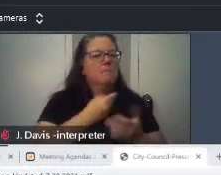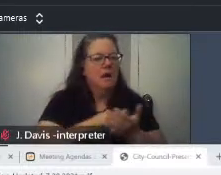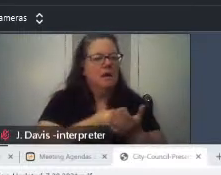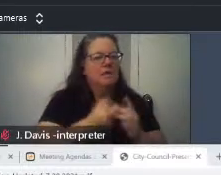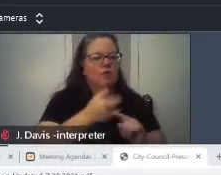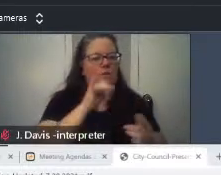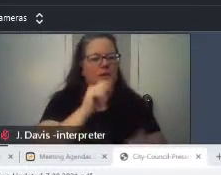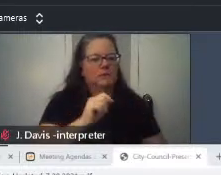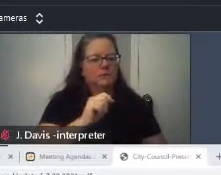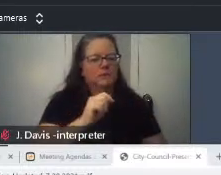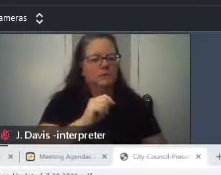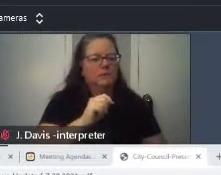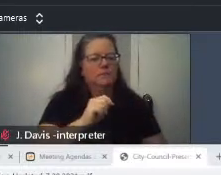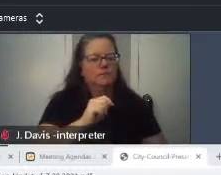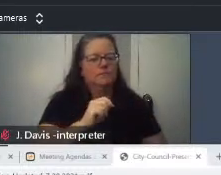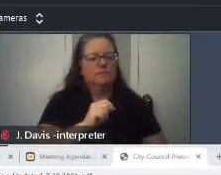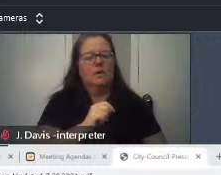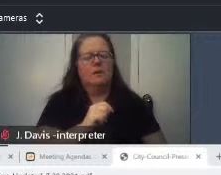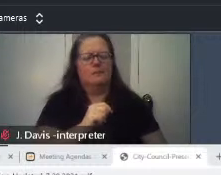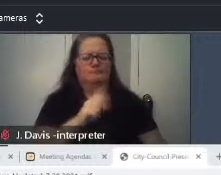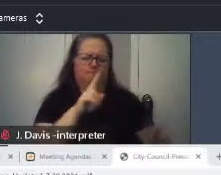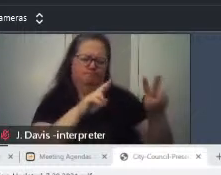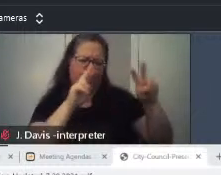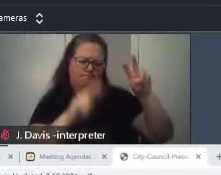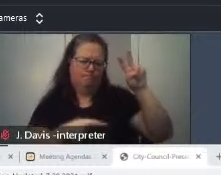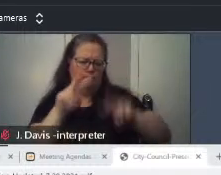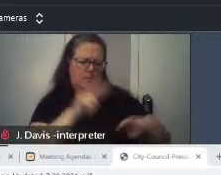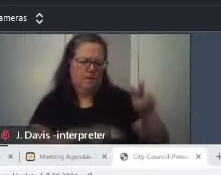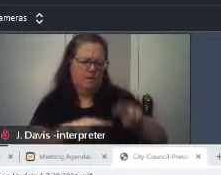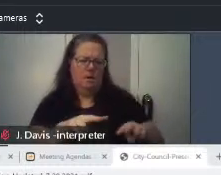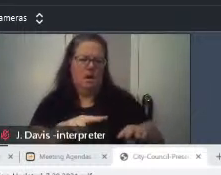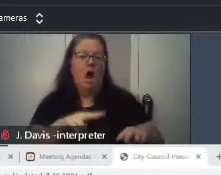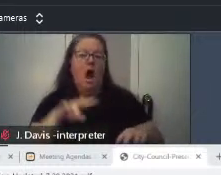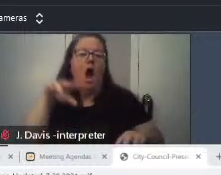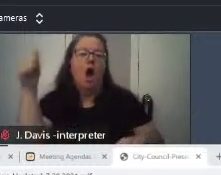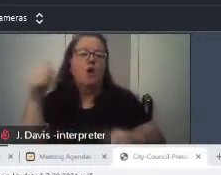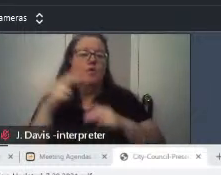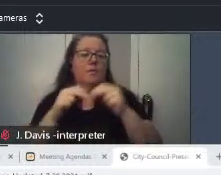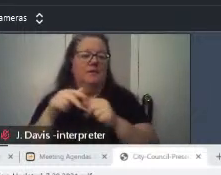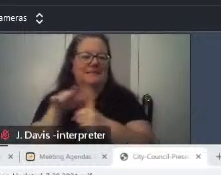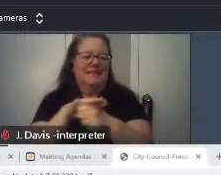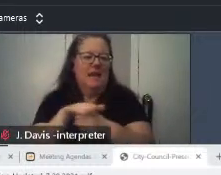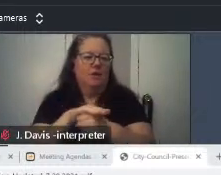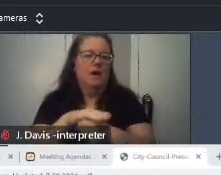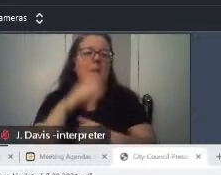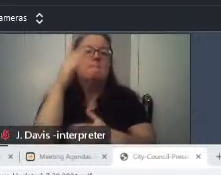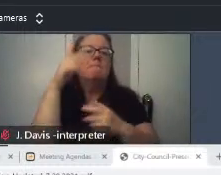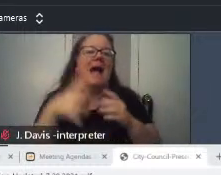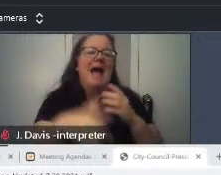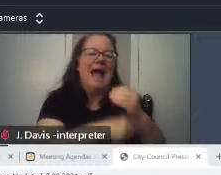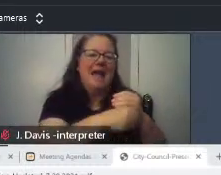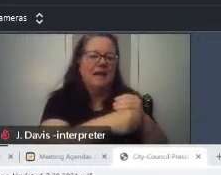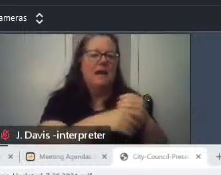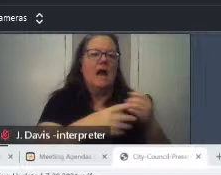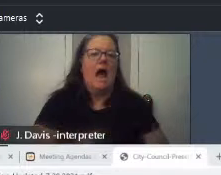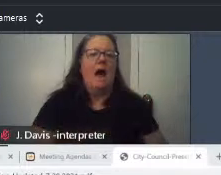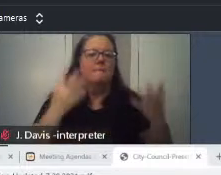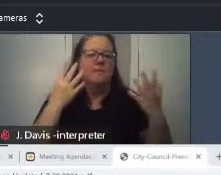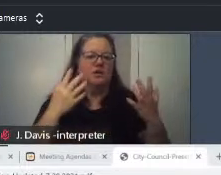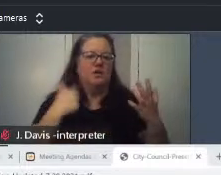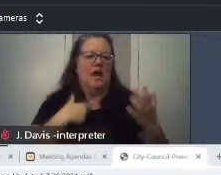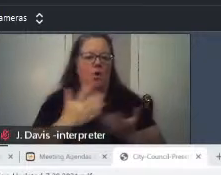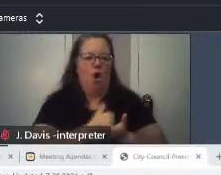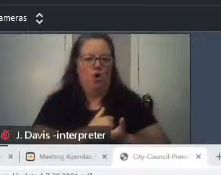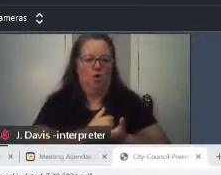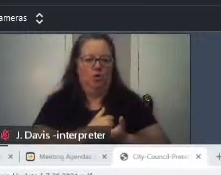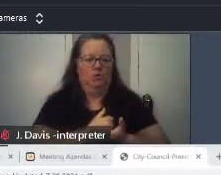would look at what the land sales, the comps look like, plus my annual carry, which isn't that much if I were to